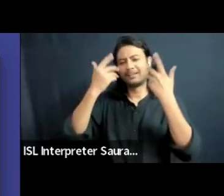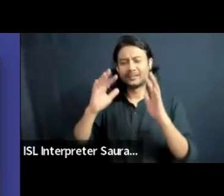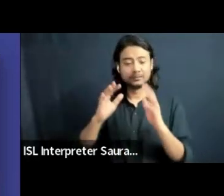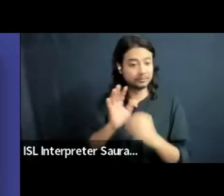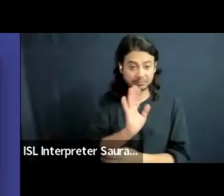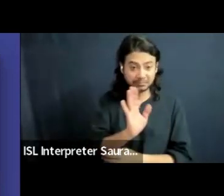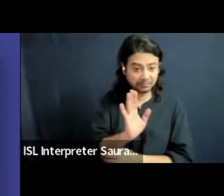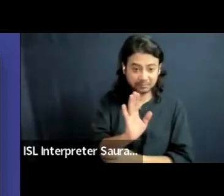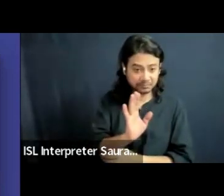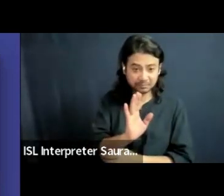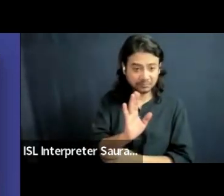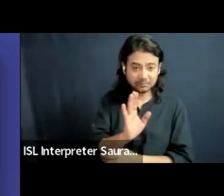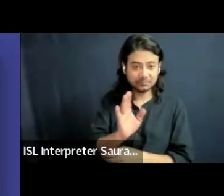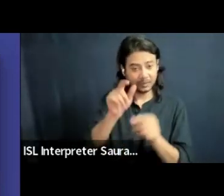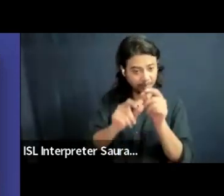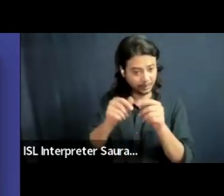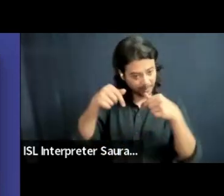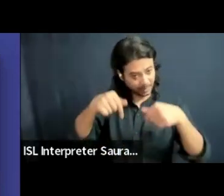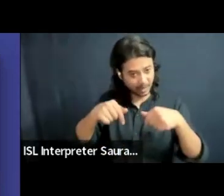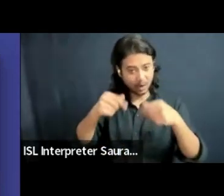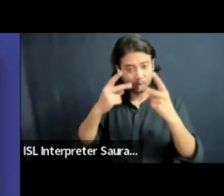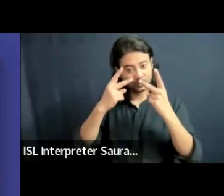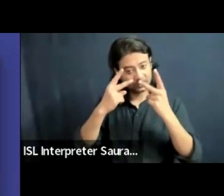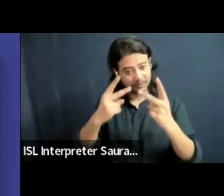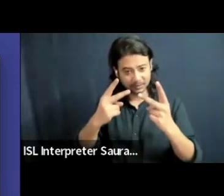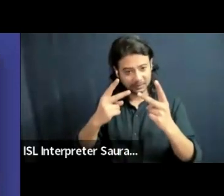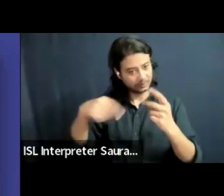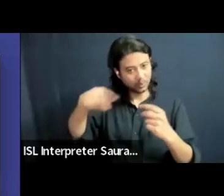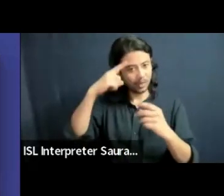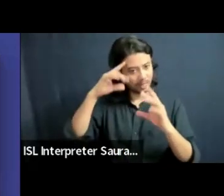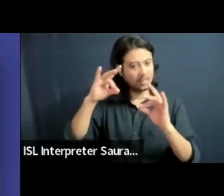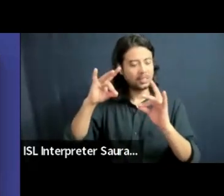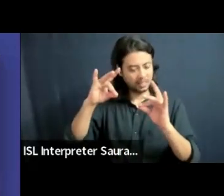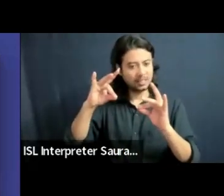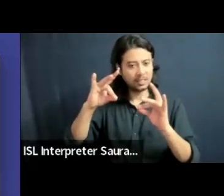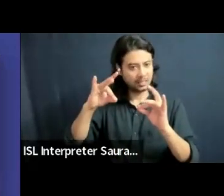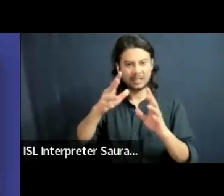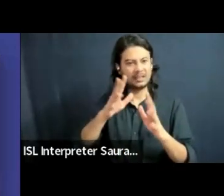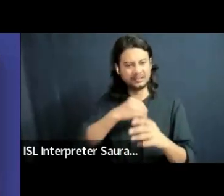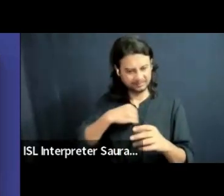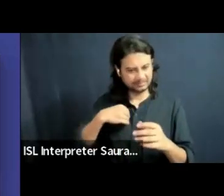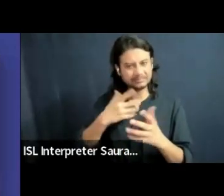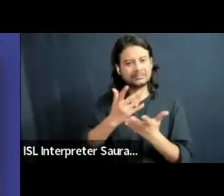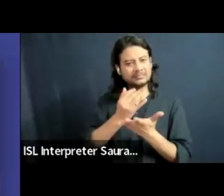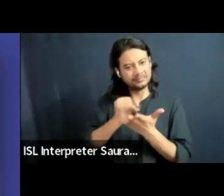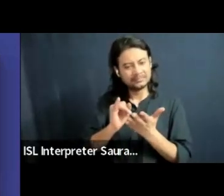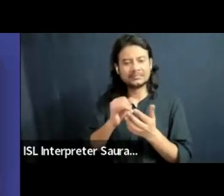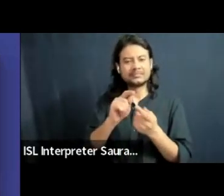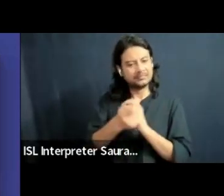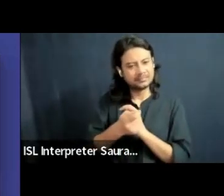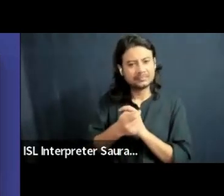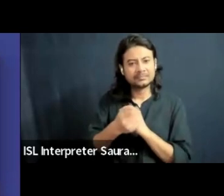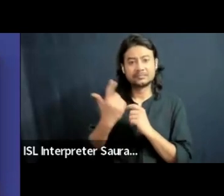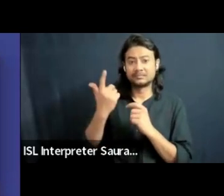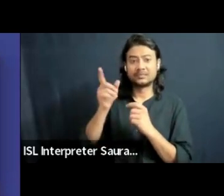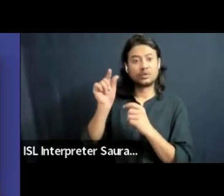Convention, but we hope past there is a lot of the medical model that we think about. In this model, what